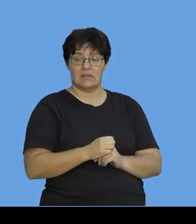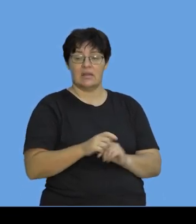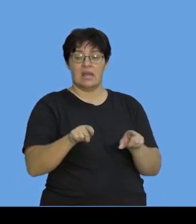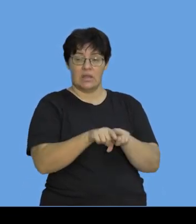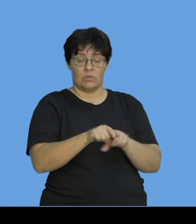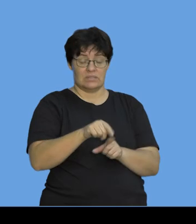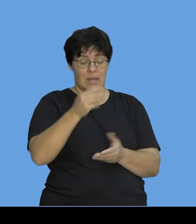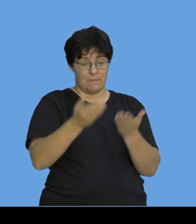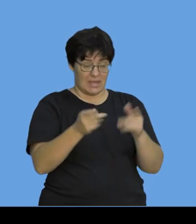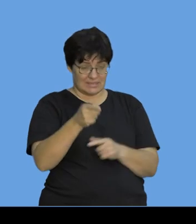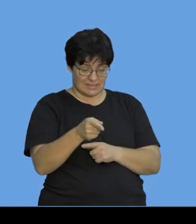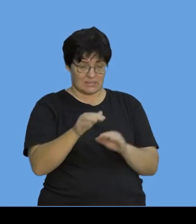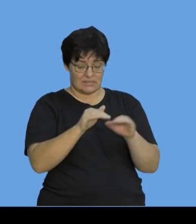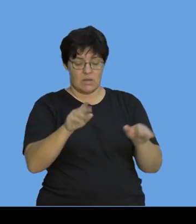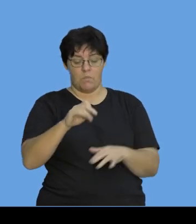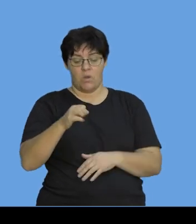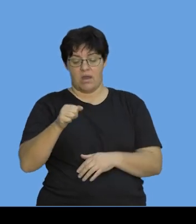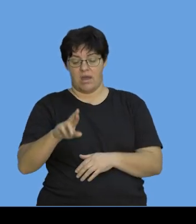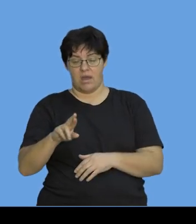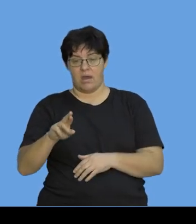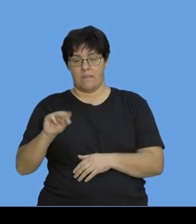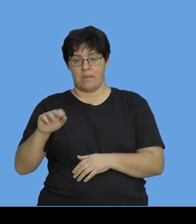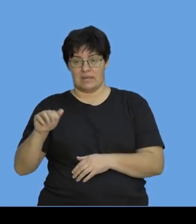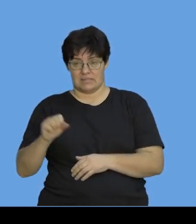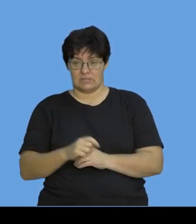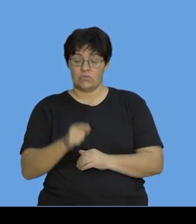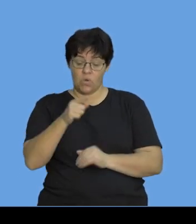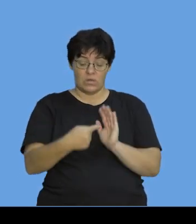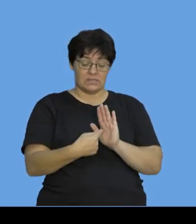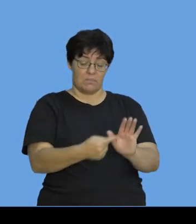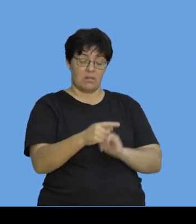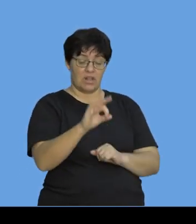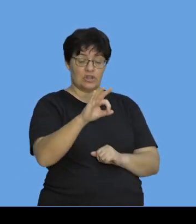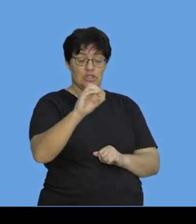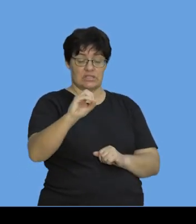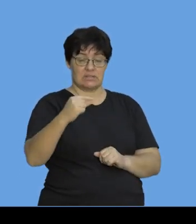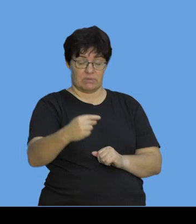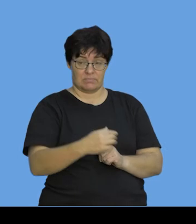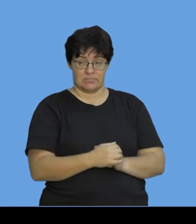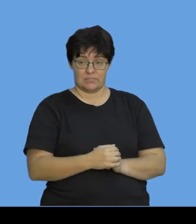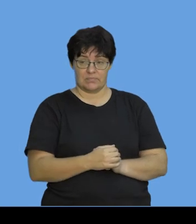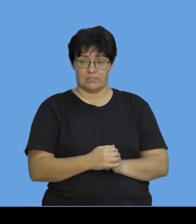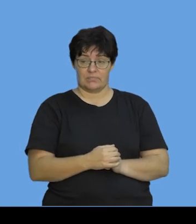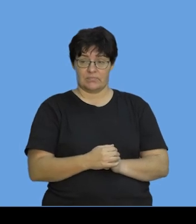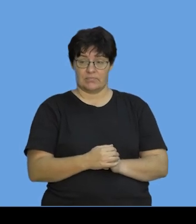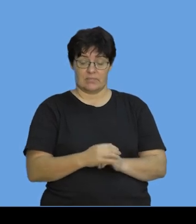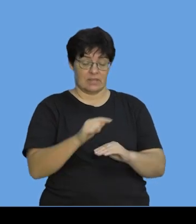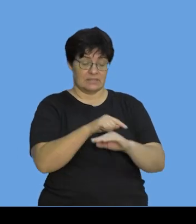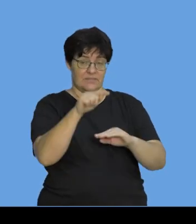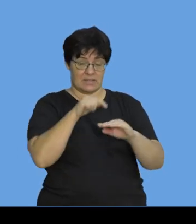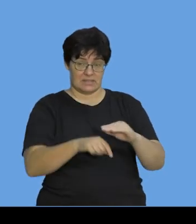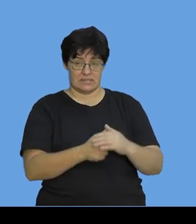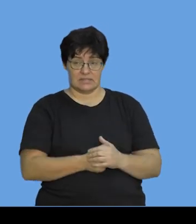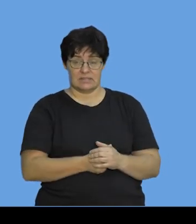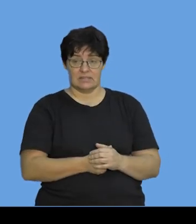So the mass of this sample is 30 grams, okay? So we've got 30 grams, okay, divided by the